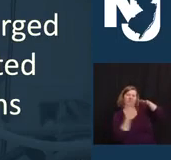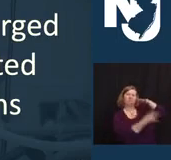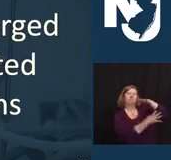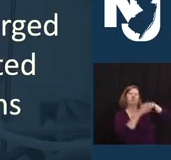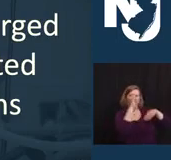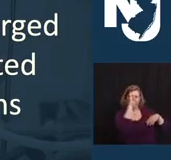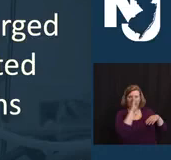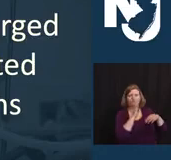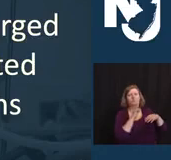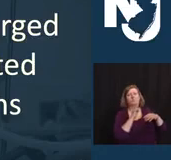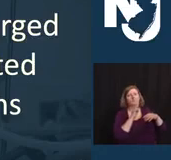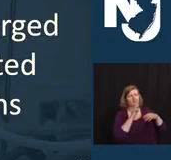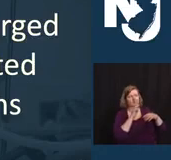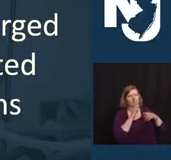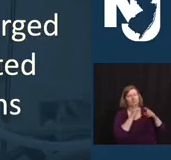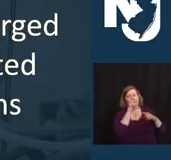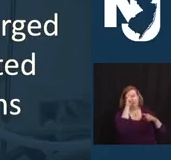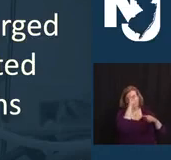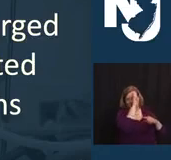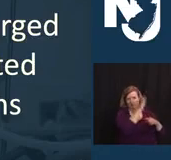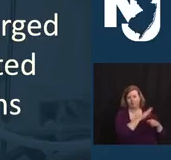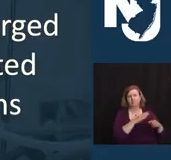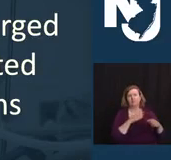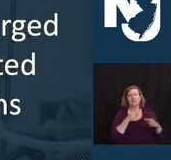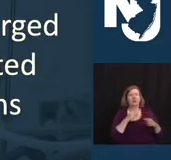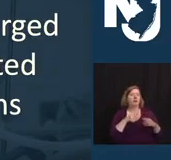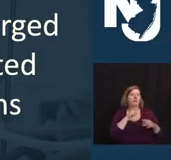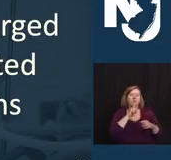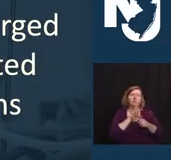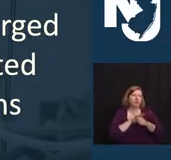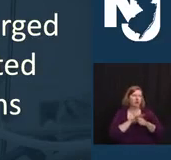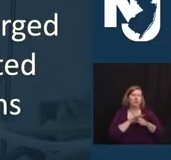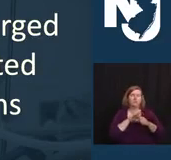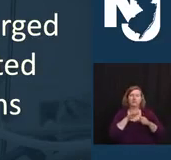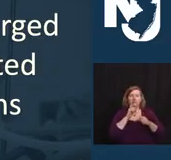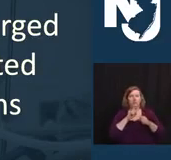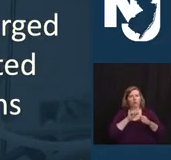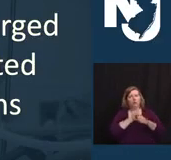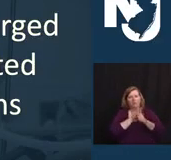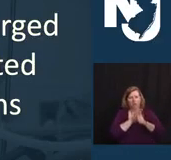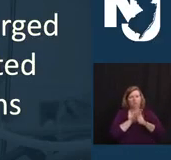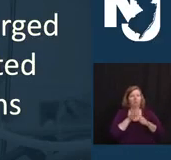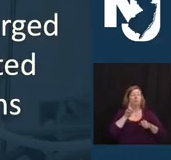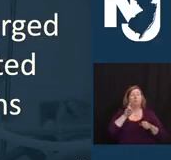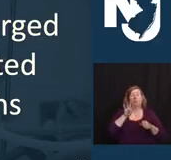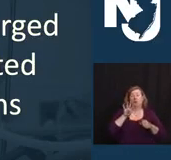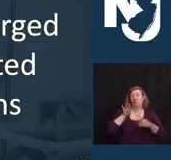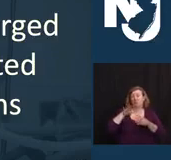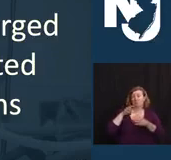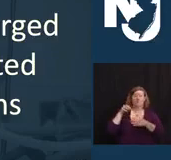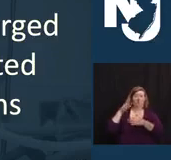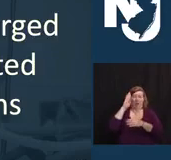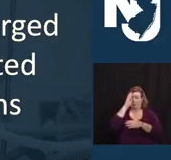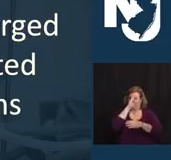admitted, and our hospitals not yet confirmed, none of these are confirmed, reported 24 in-hospital deaths.